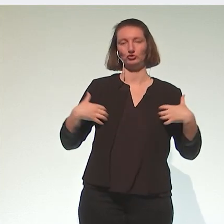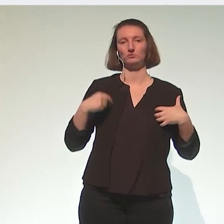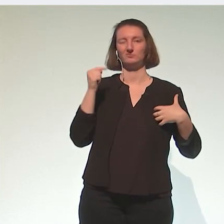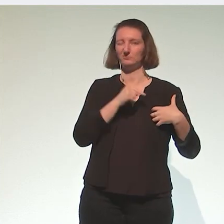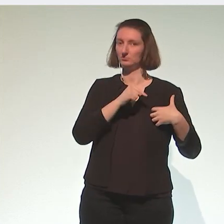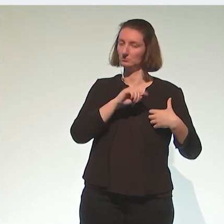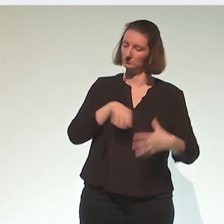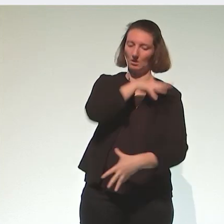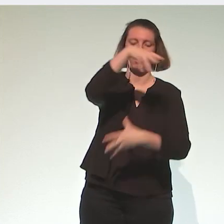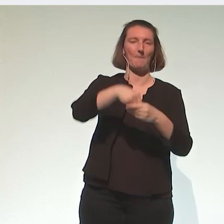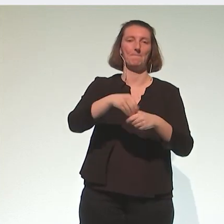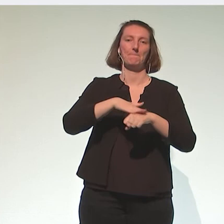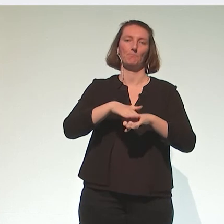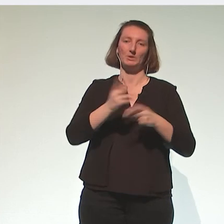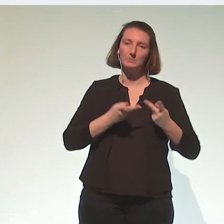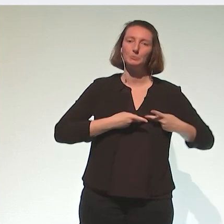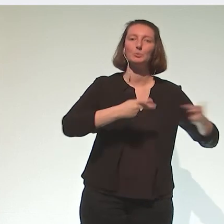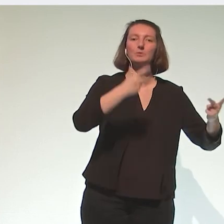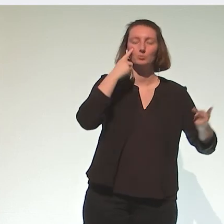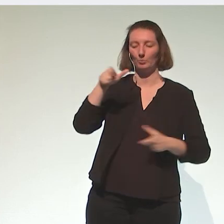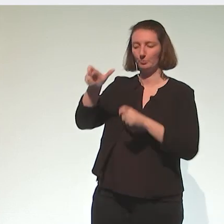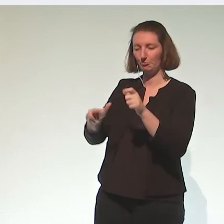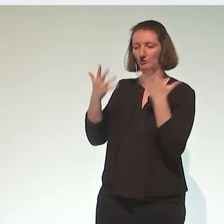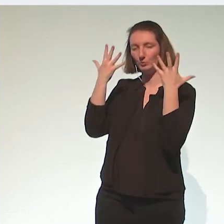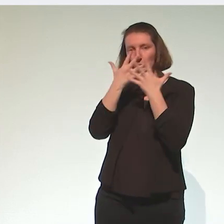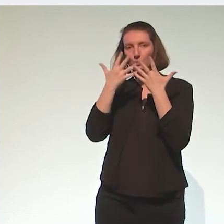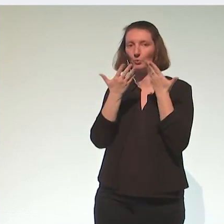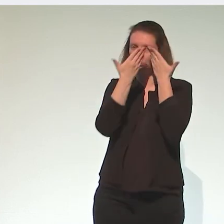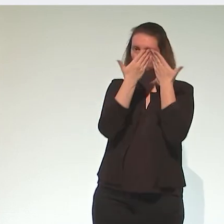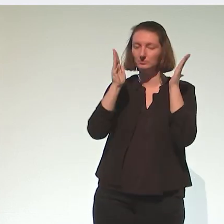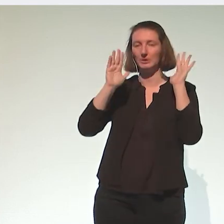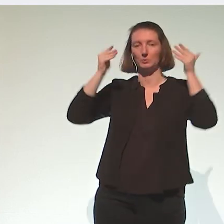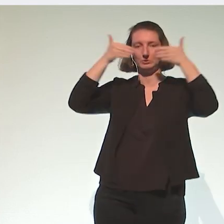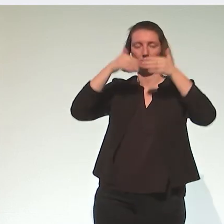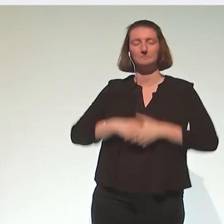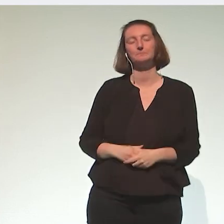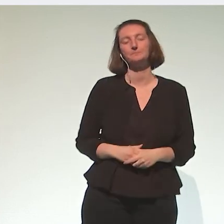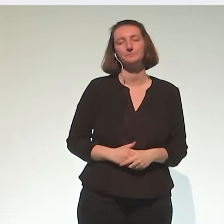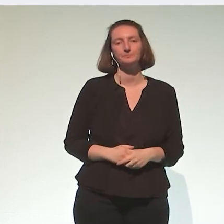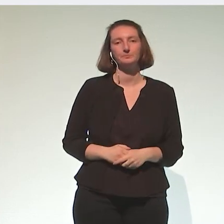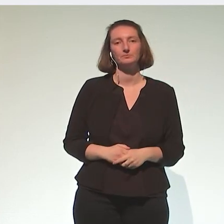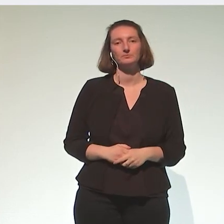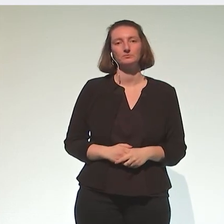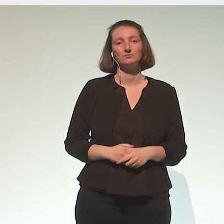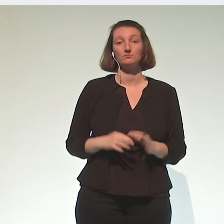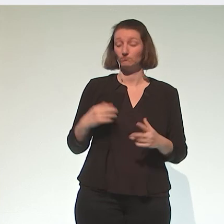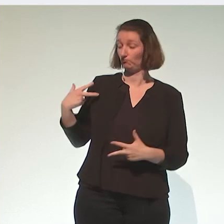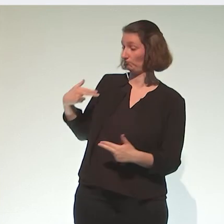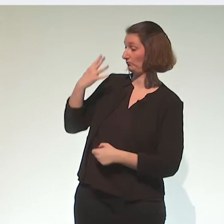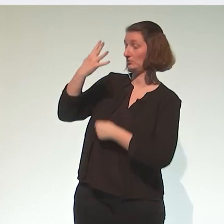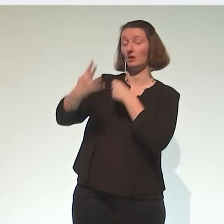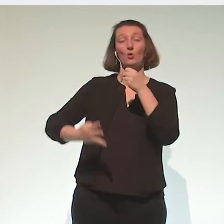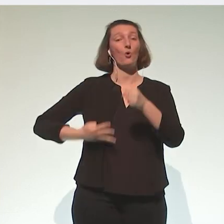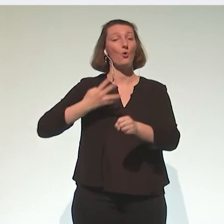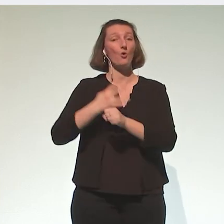placing science at the heart of our public policy for people showing disorders connected